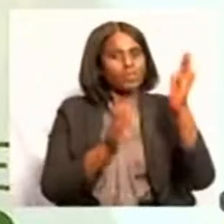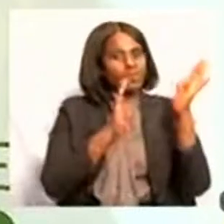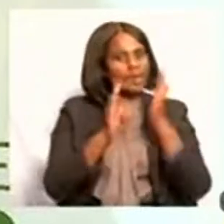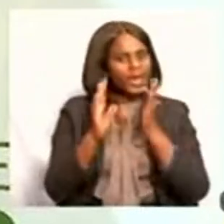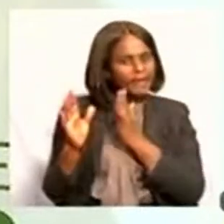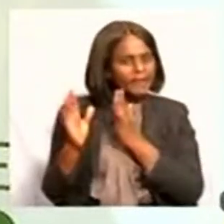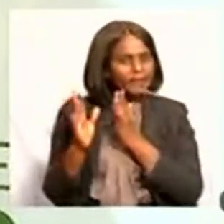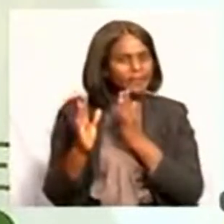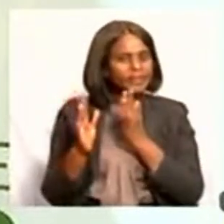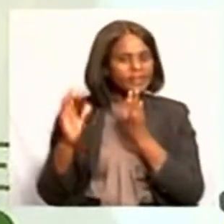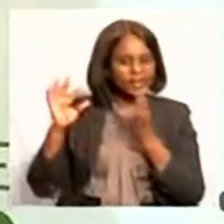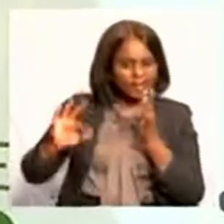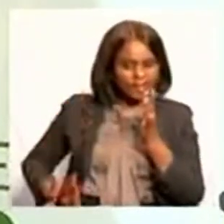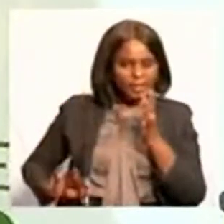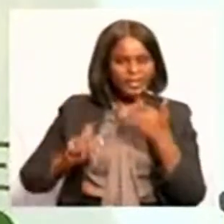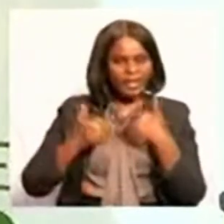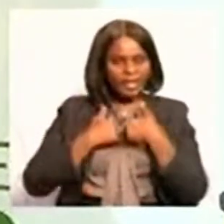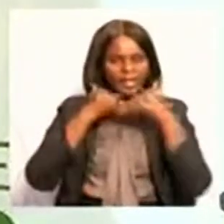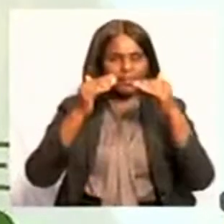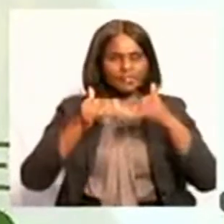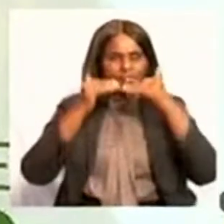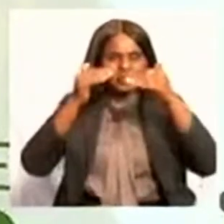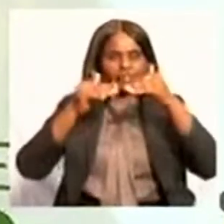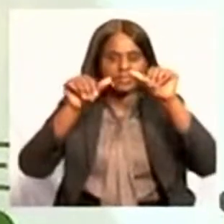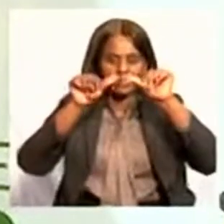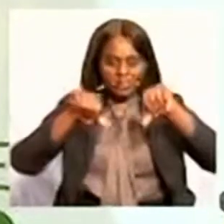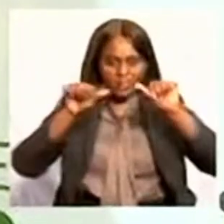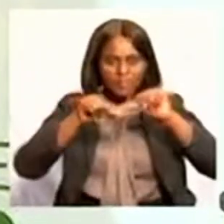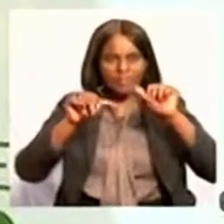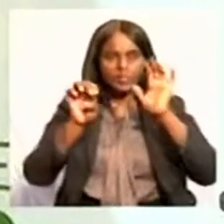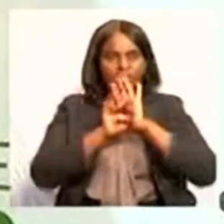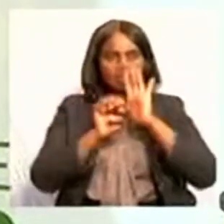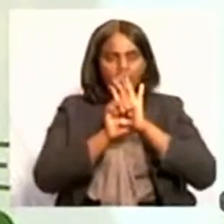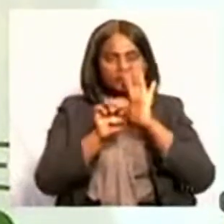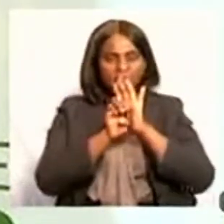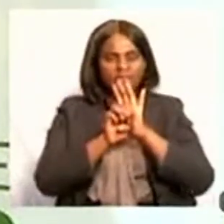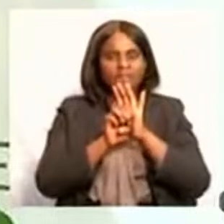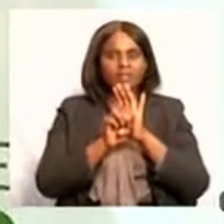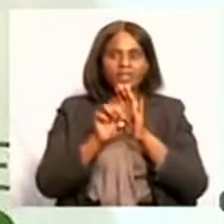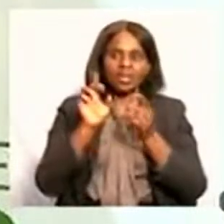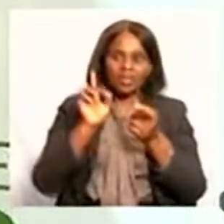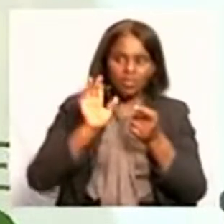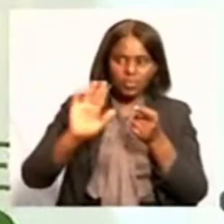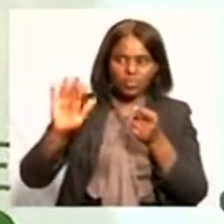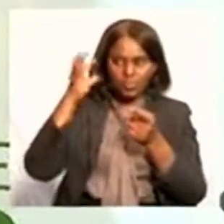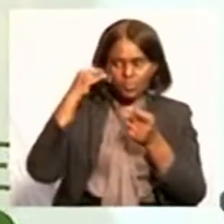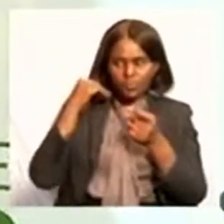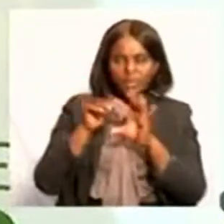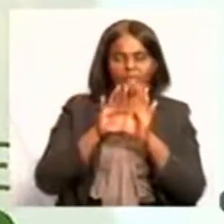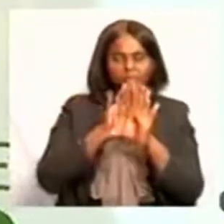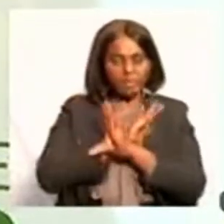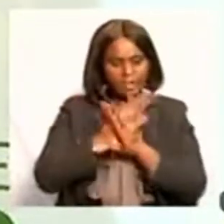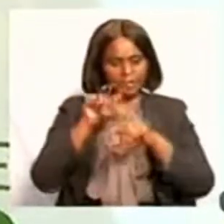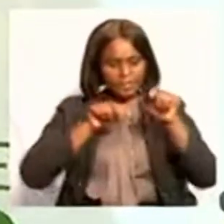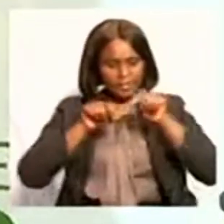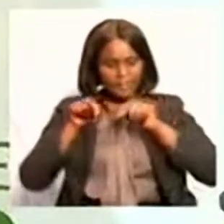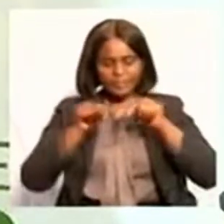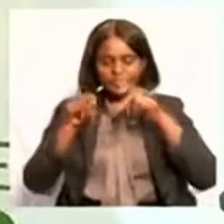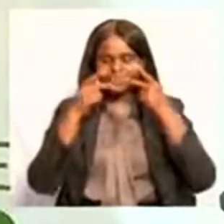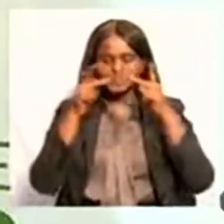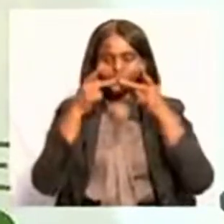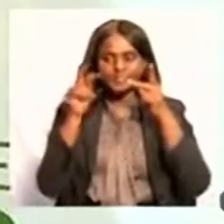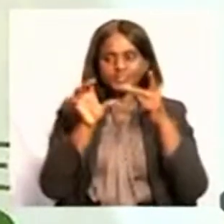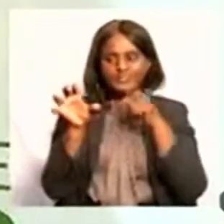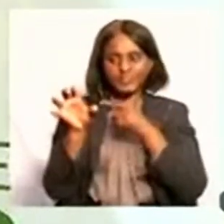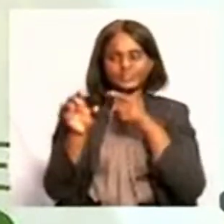on benefits of having robust supreme audit institutions like the Office of the Auditor General in Zambia's governance and public